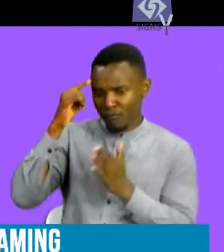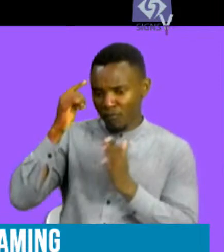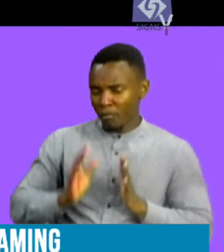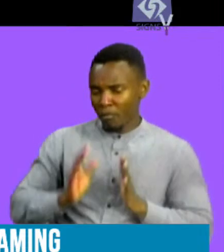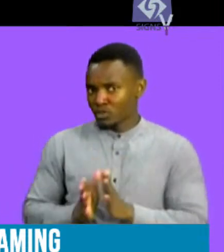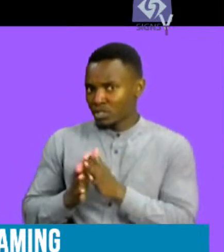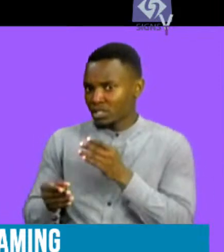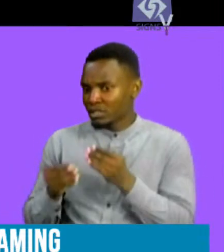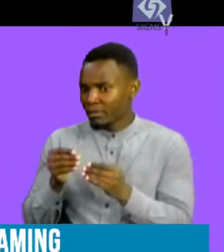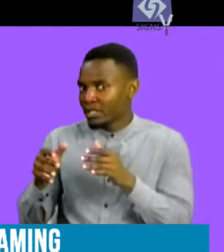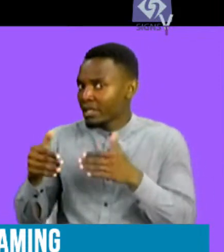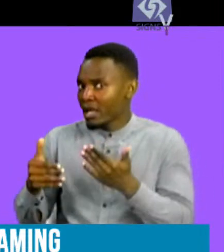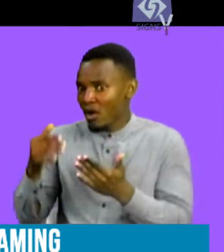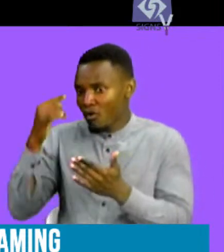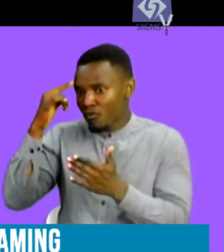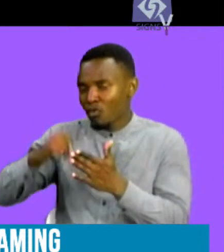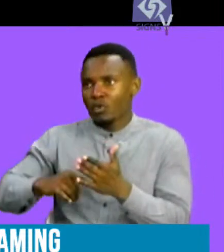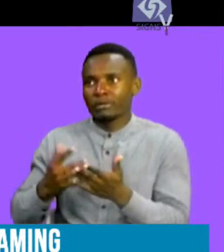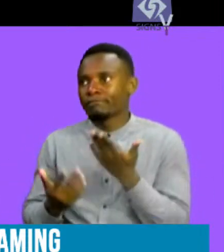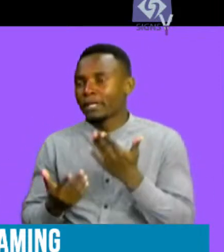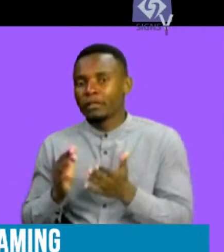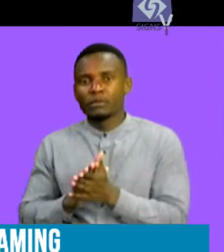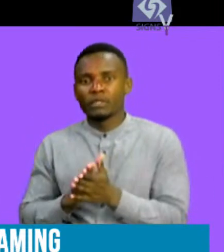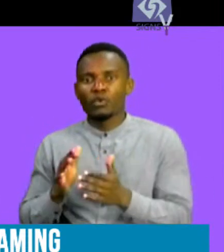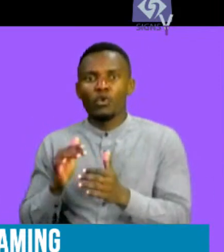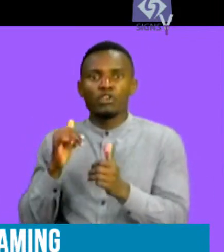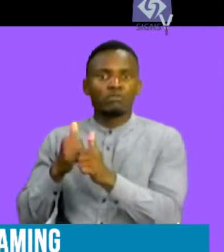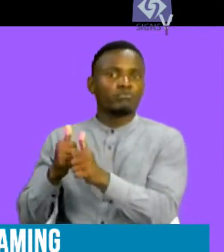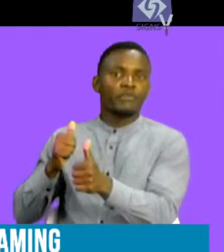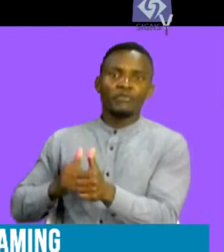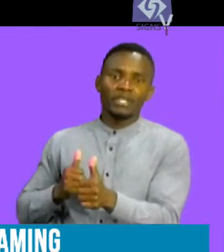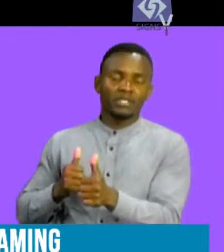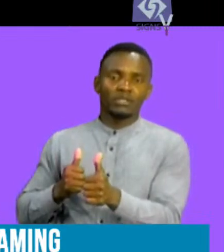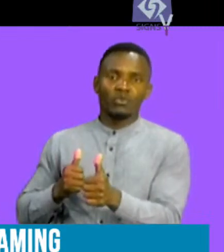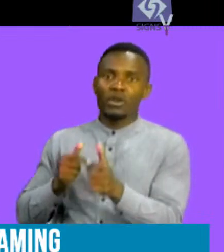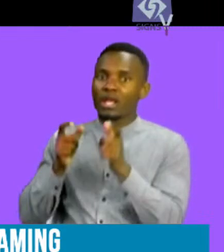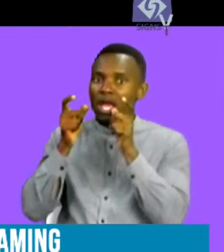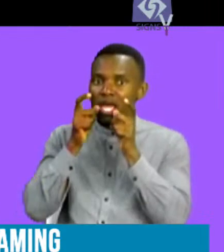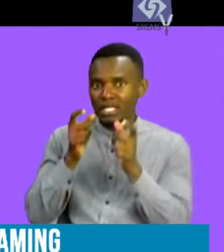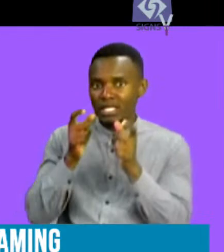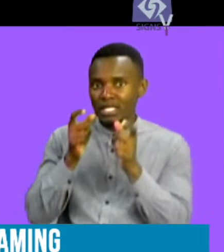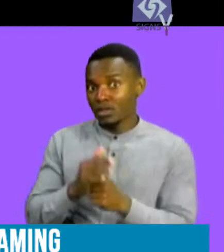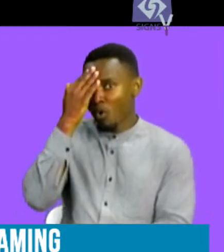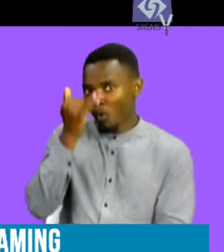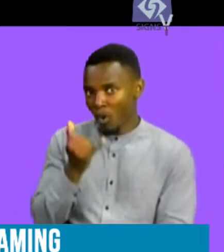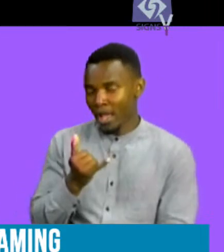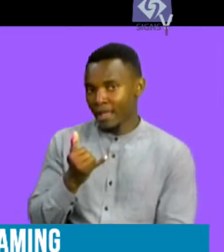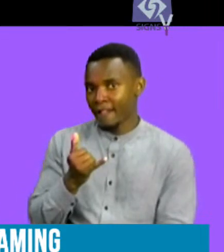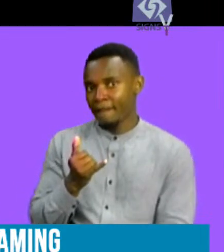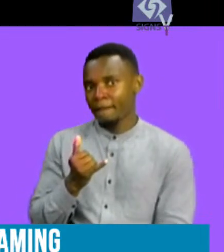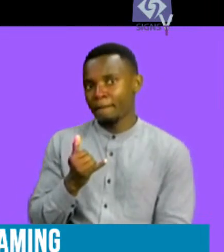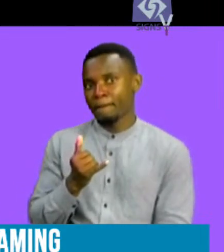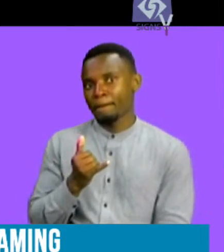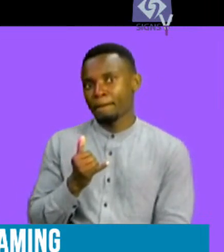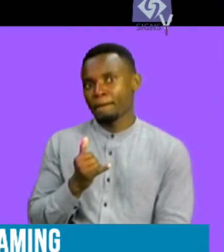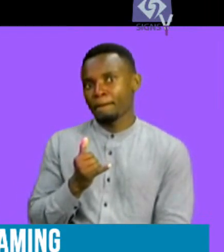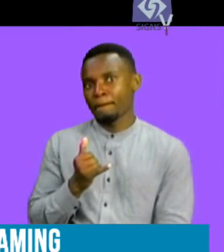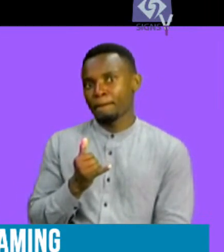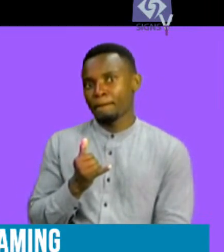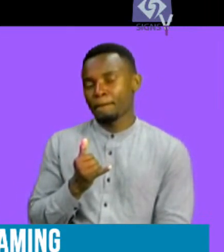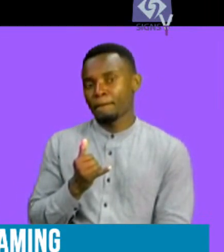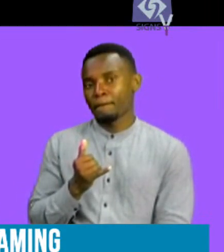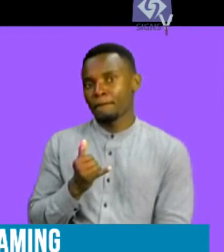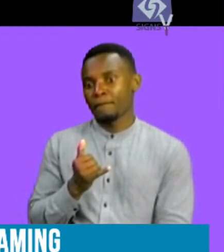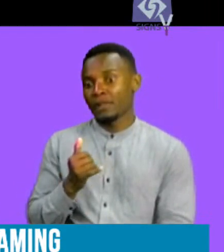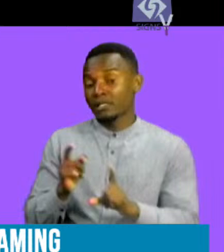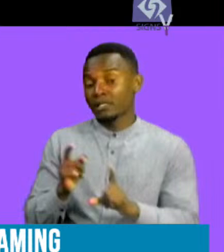of prevention of HIV and AIDS? Because at the end of the day, I said they could also